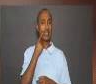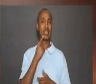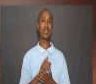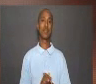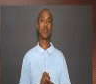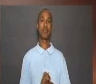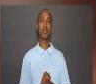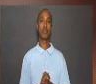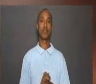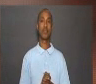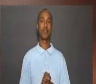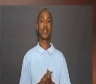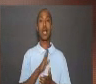tasting.